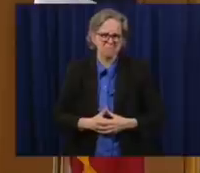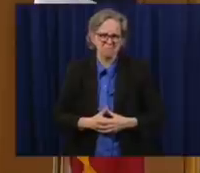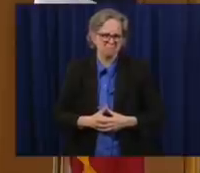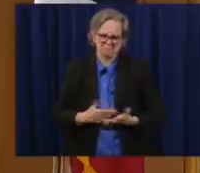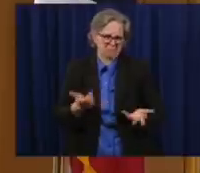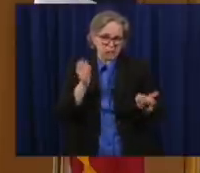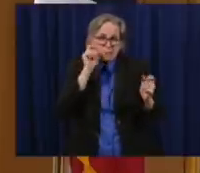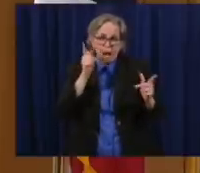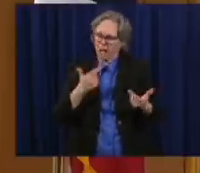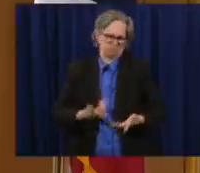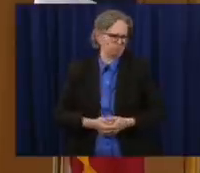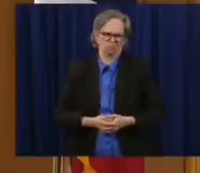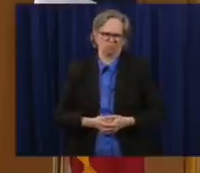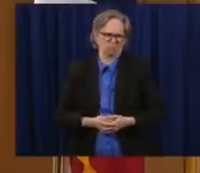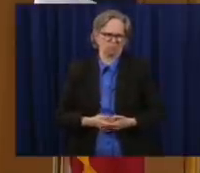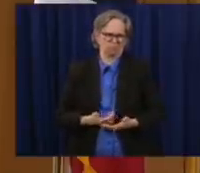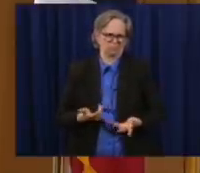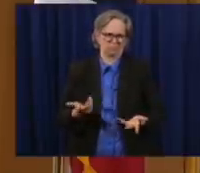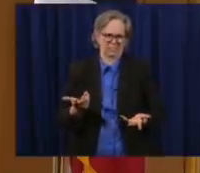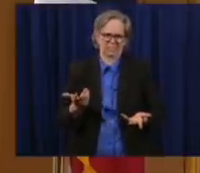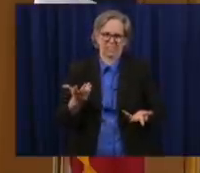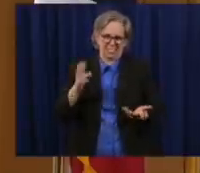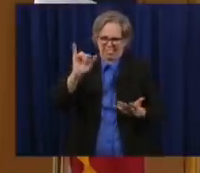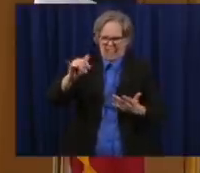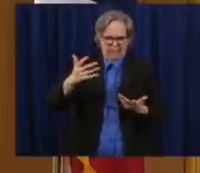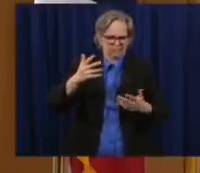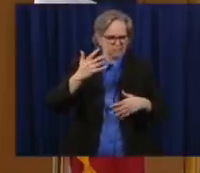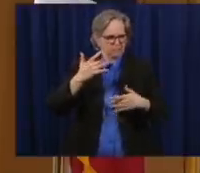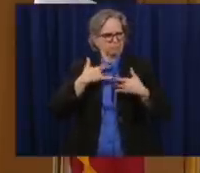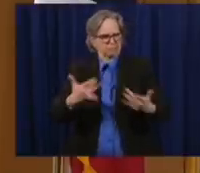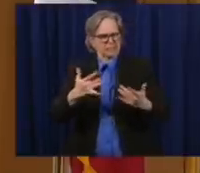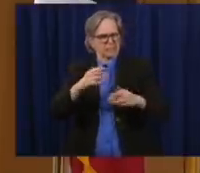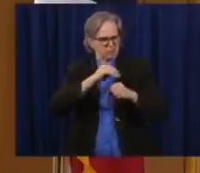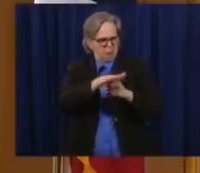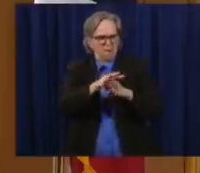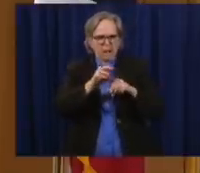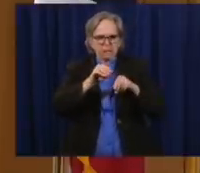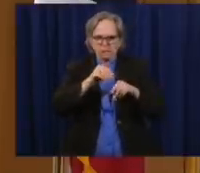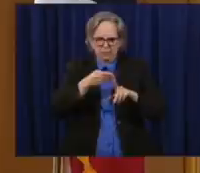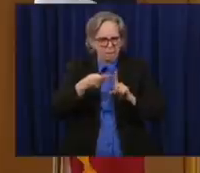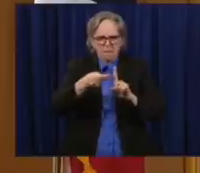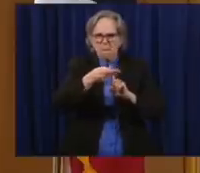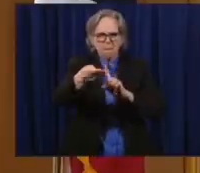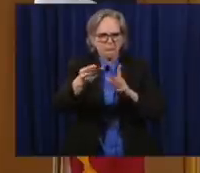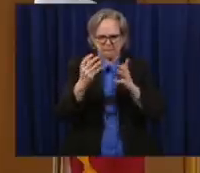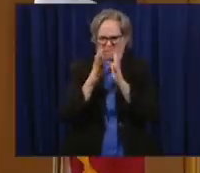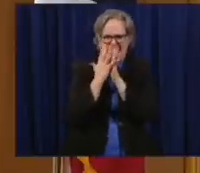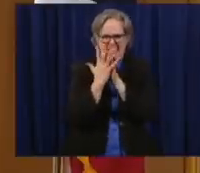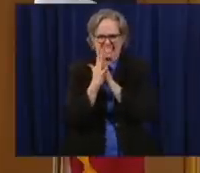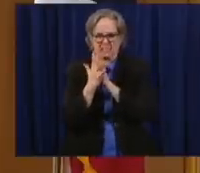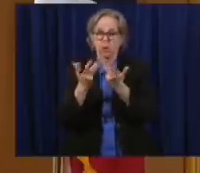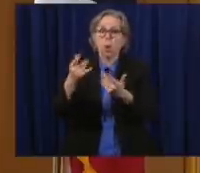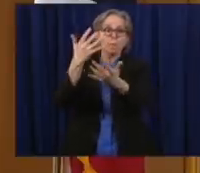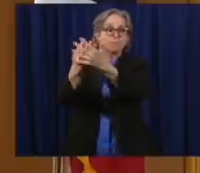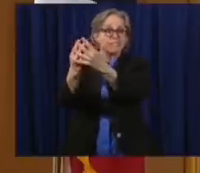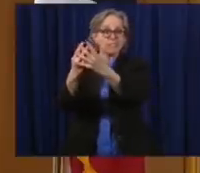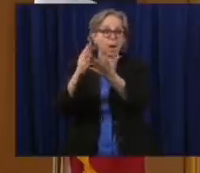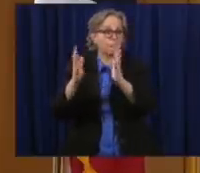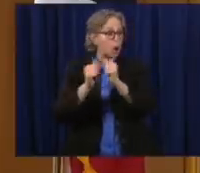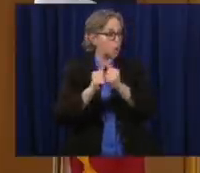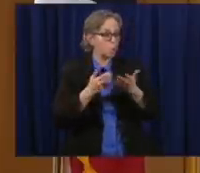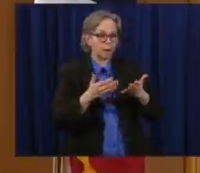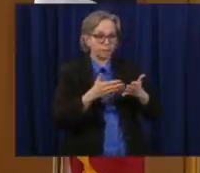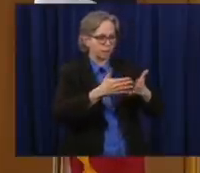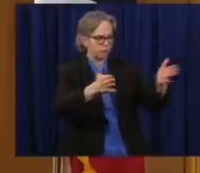That is what it does. So I think we're really kind of comparing apples and peanuts a little bit, but I think it's a very